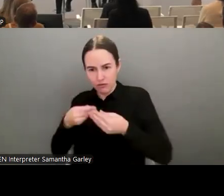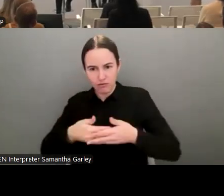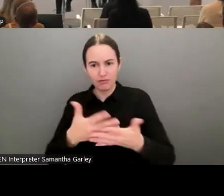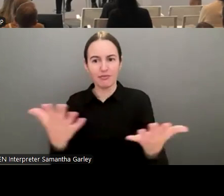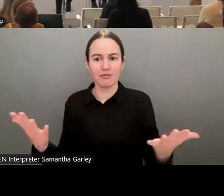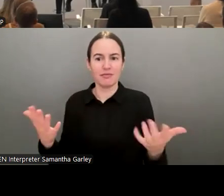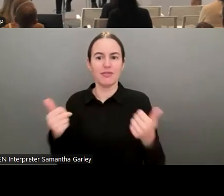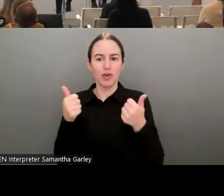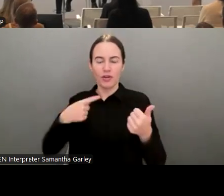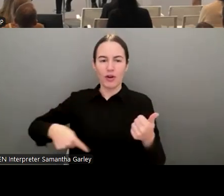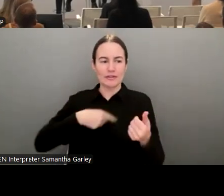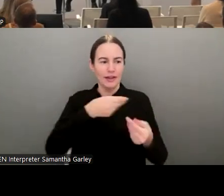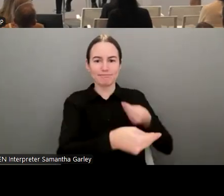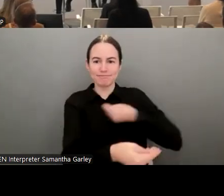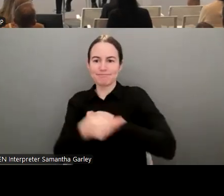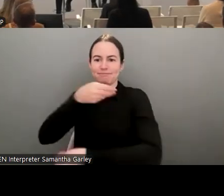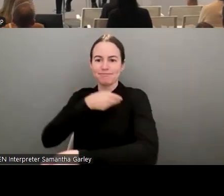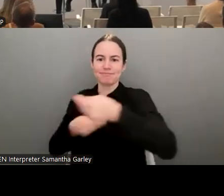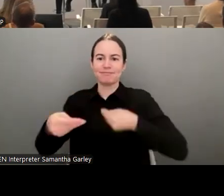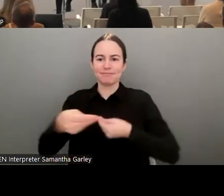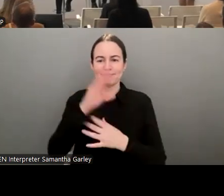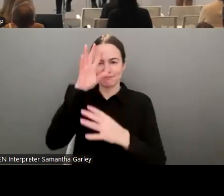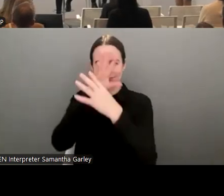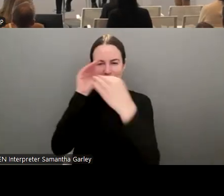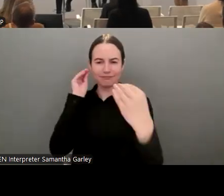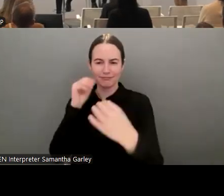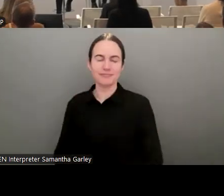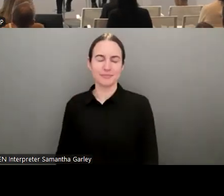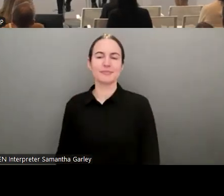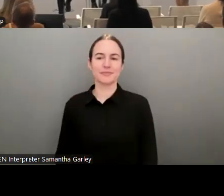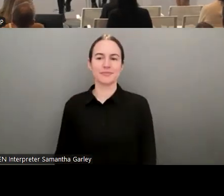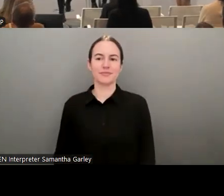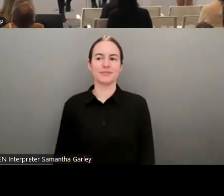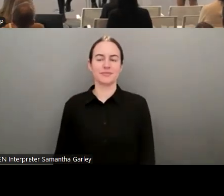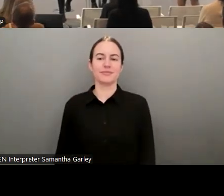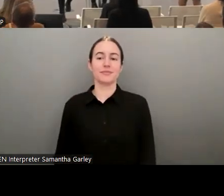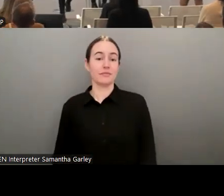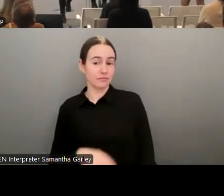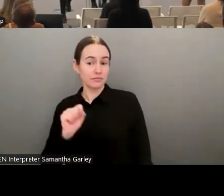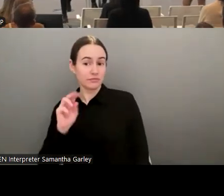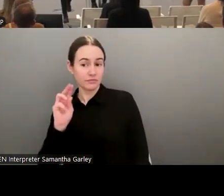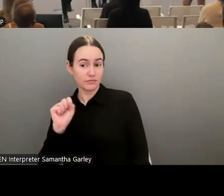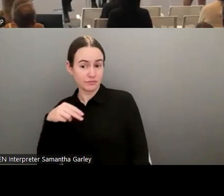this community. Yeah, very, very good. So we do member service,